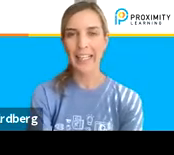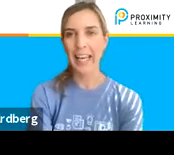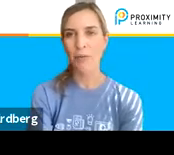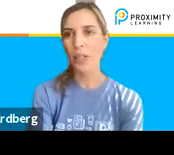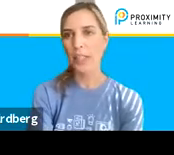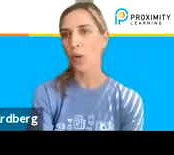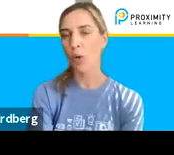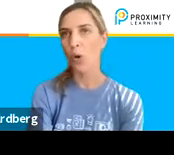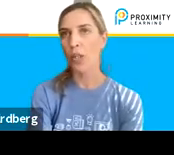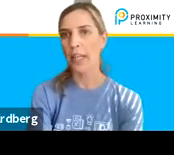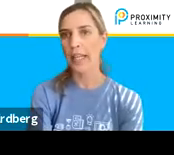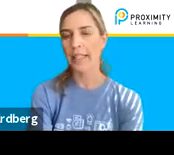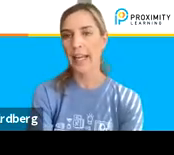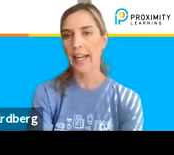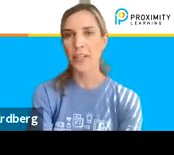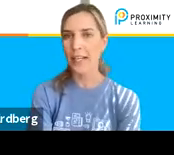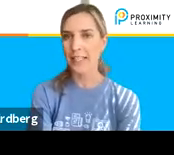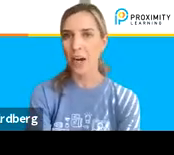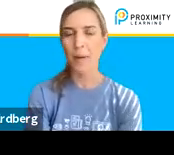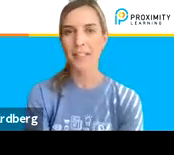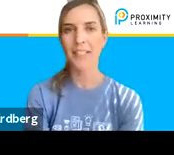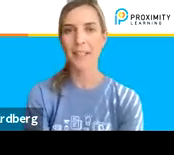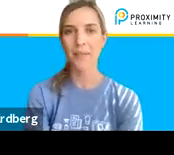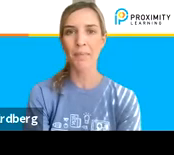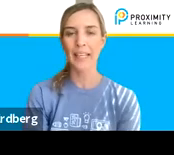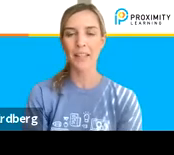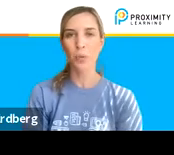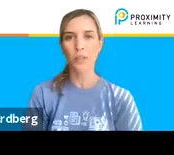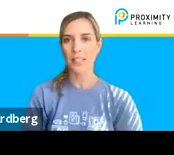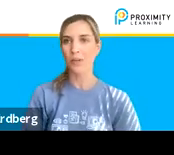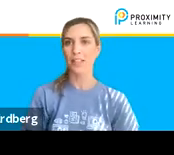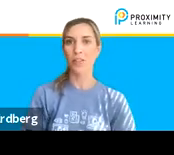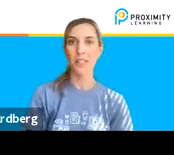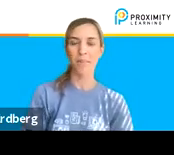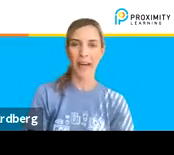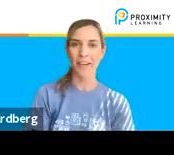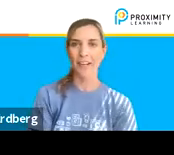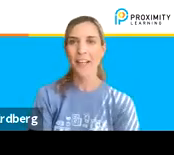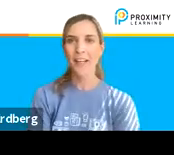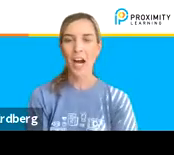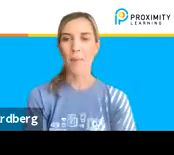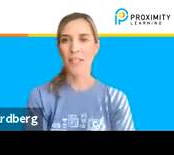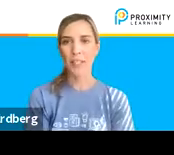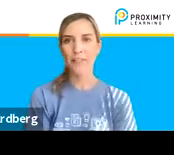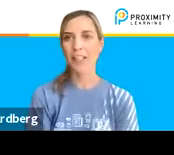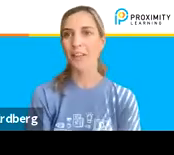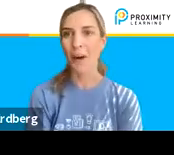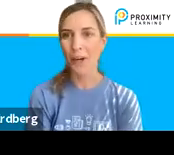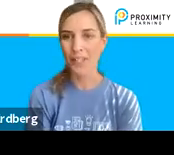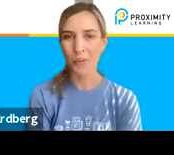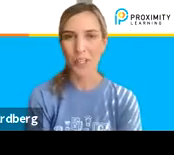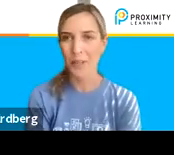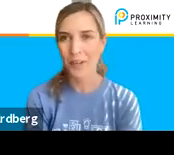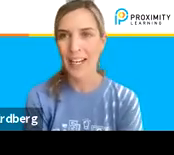day, and again, really your role and how you guys can help us to make the tools that you guys are using better. And so we definitely look